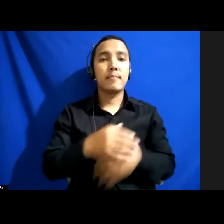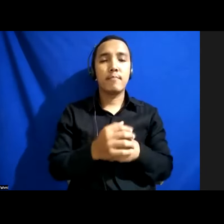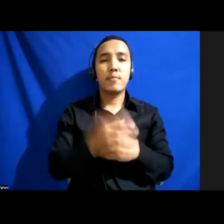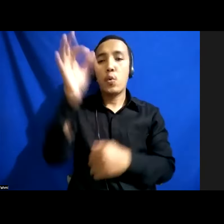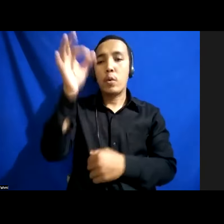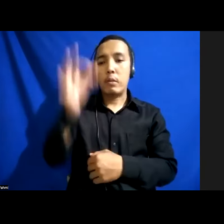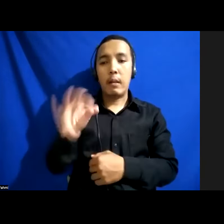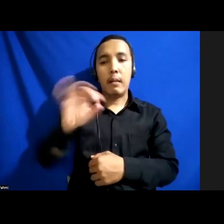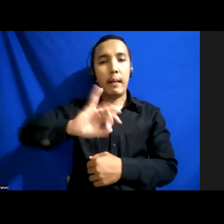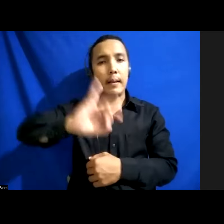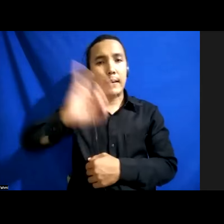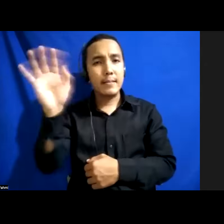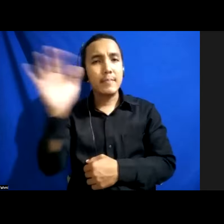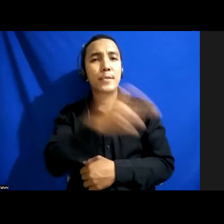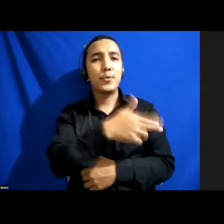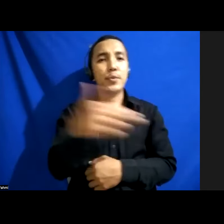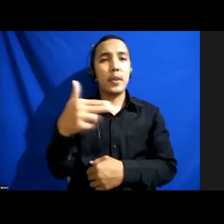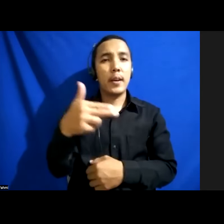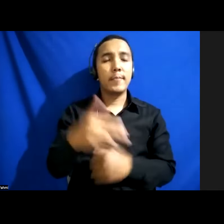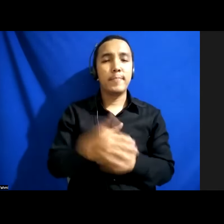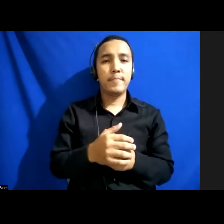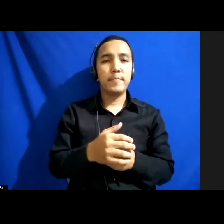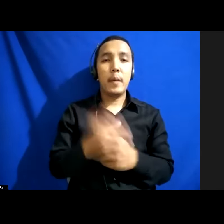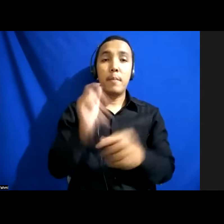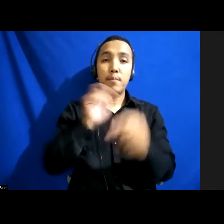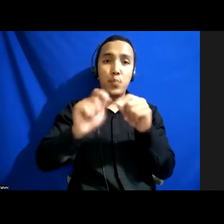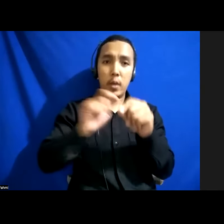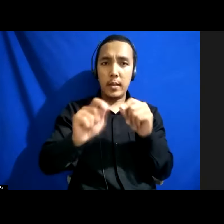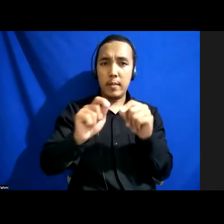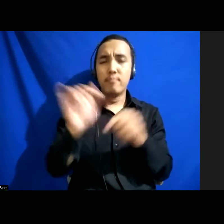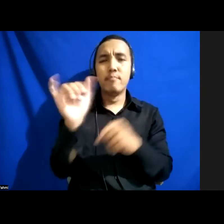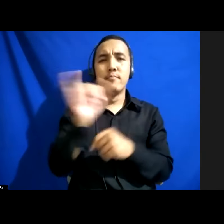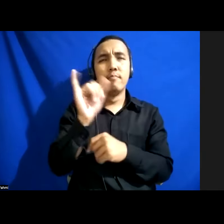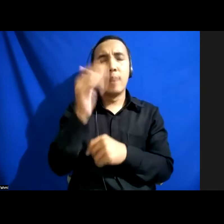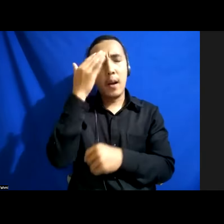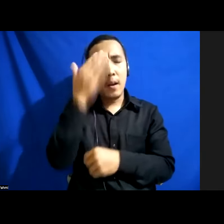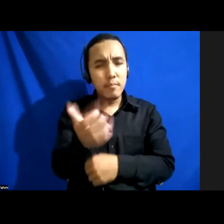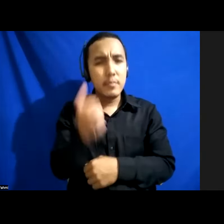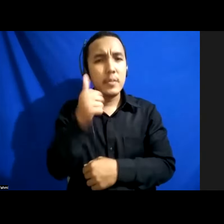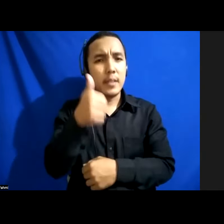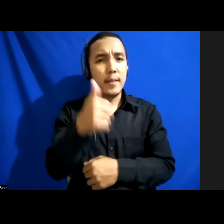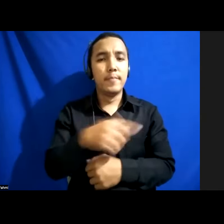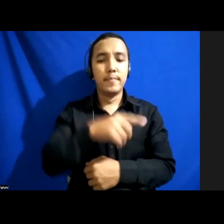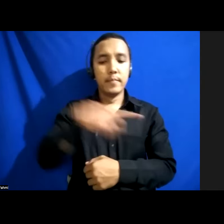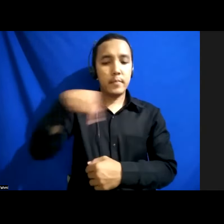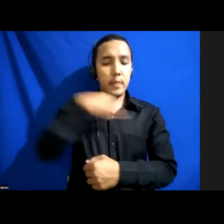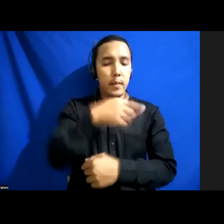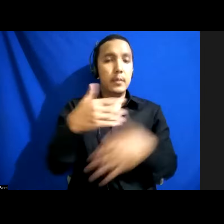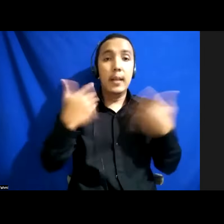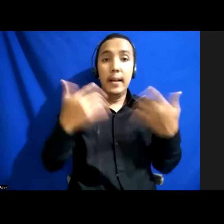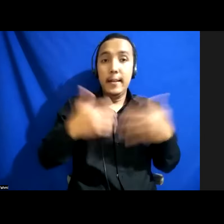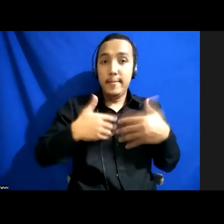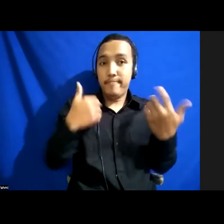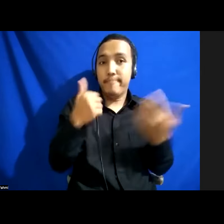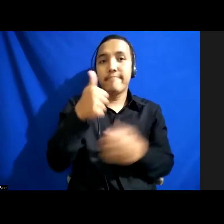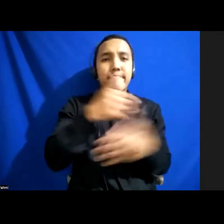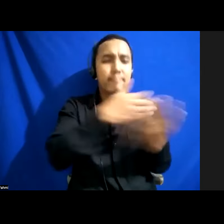similar. We are always happy to share our learning and experience. I'm really looking forward to